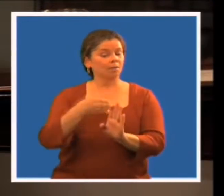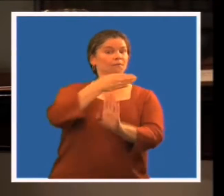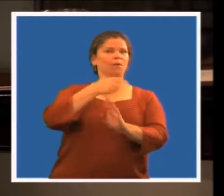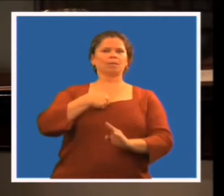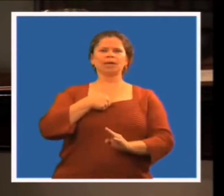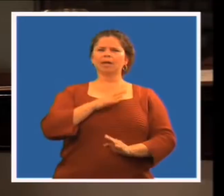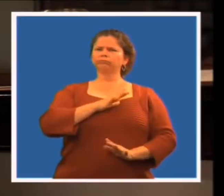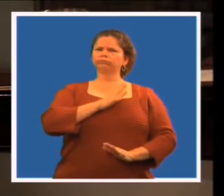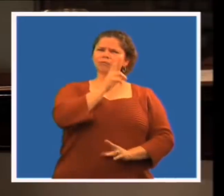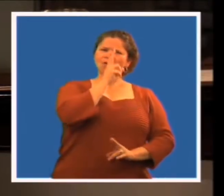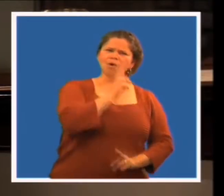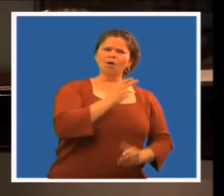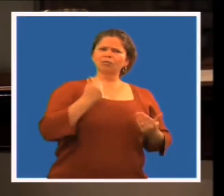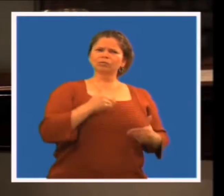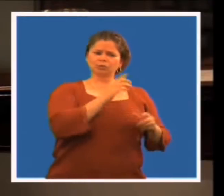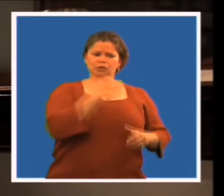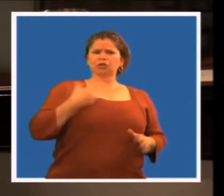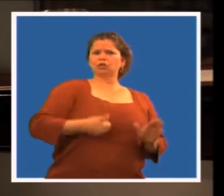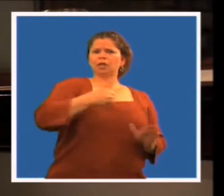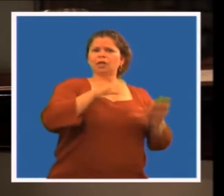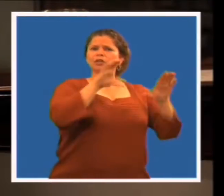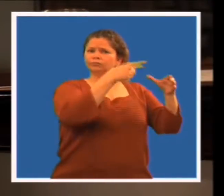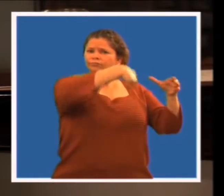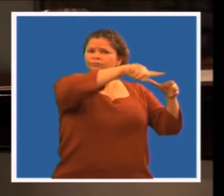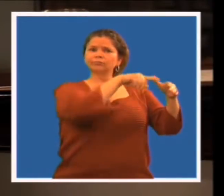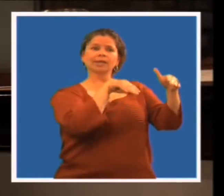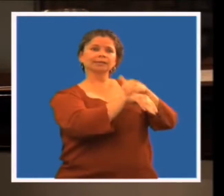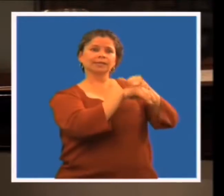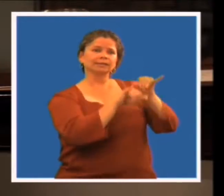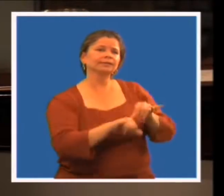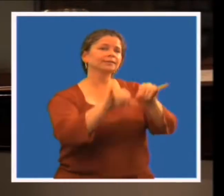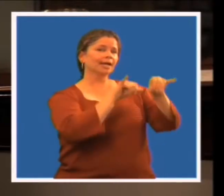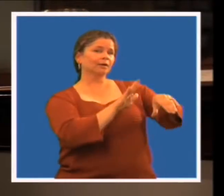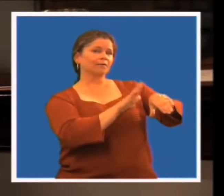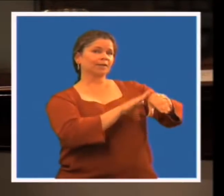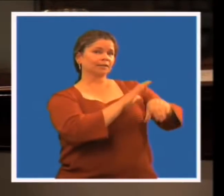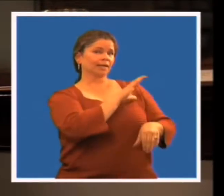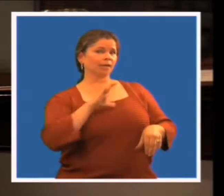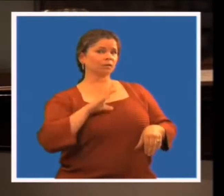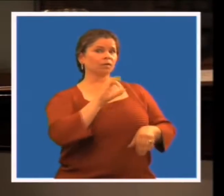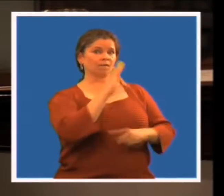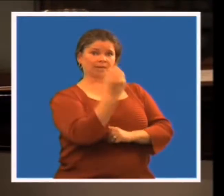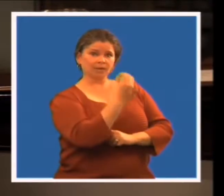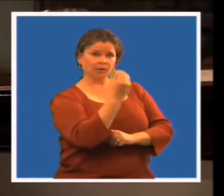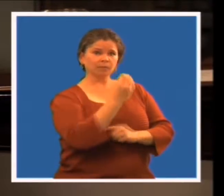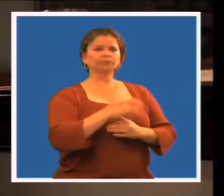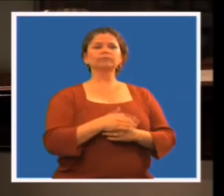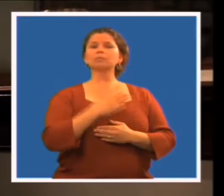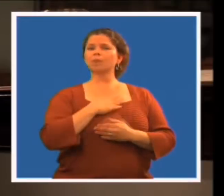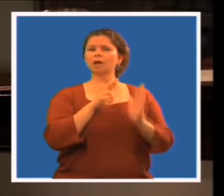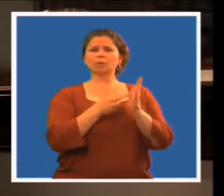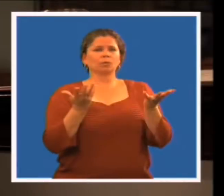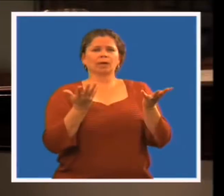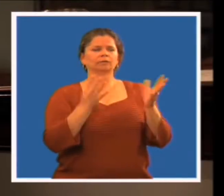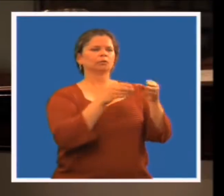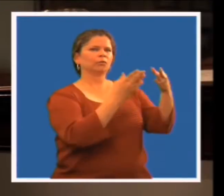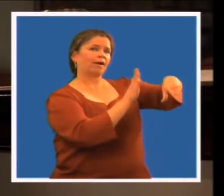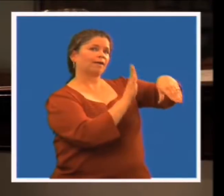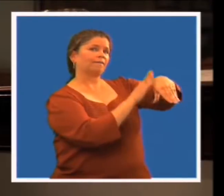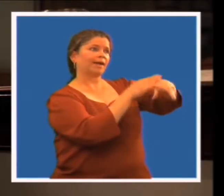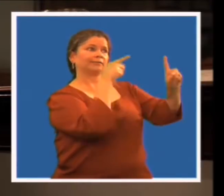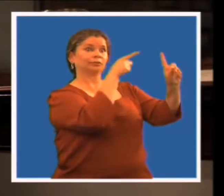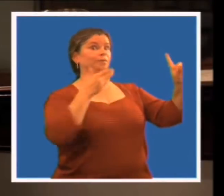Before becoming Lieutenant Governor, I had the privilege of chairing the Accessibility Standards Advisory Council of